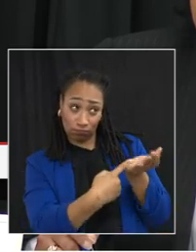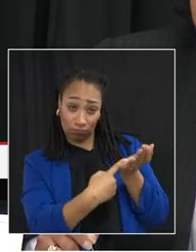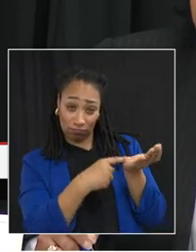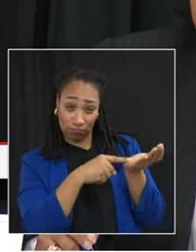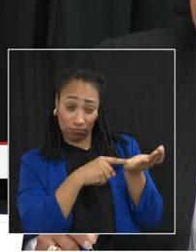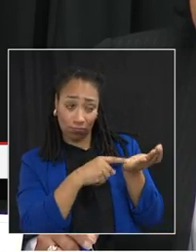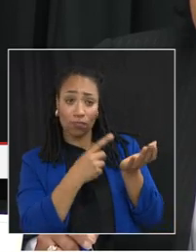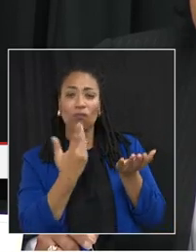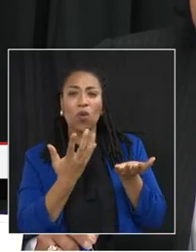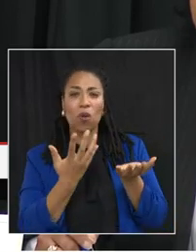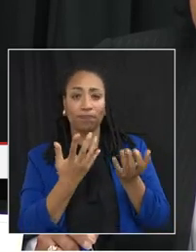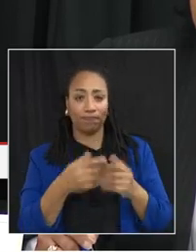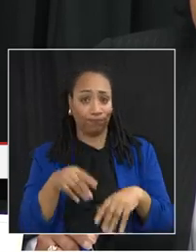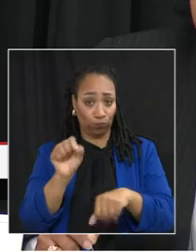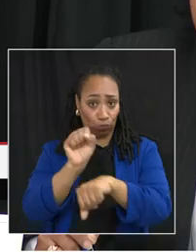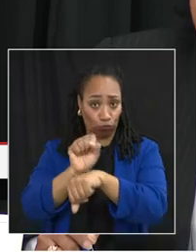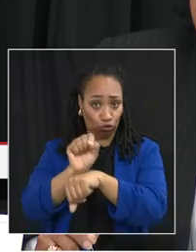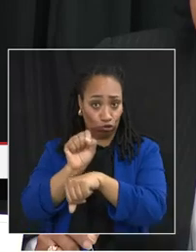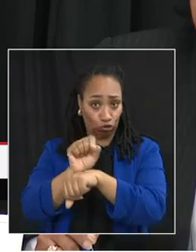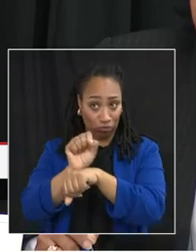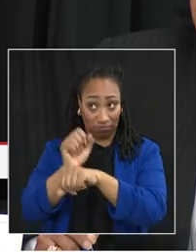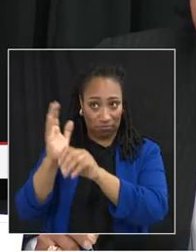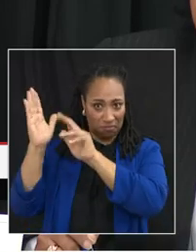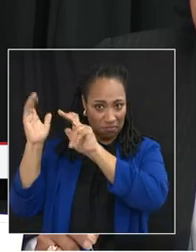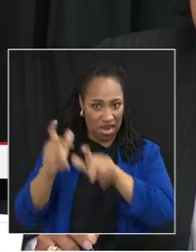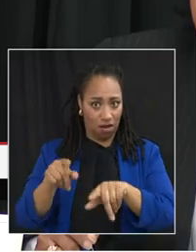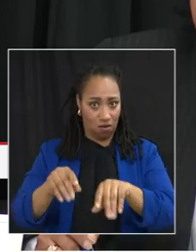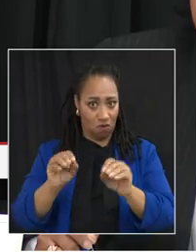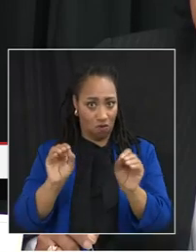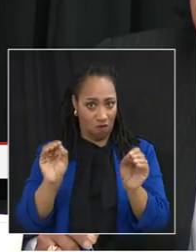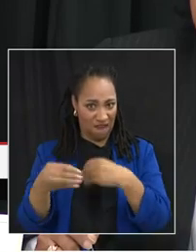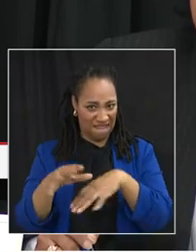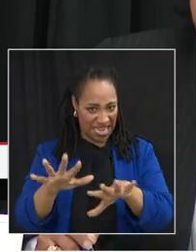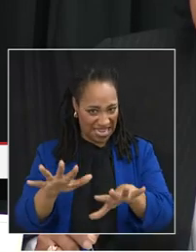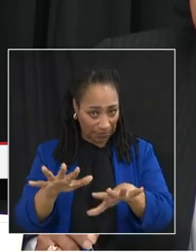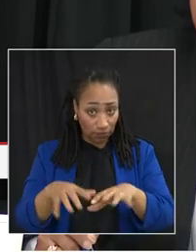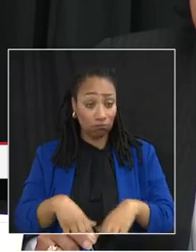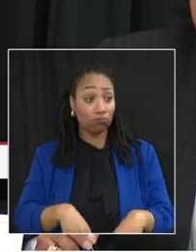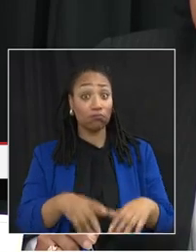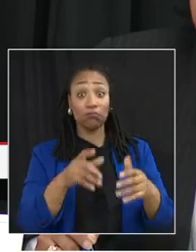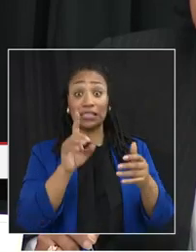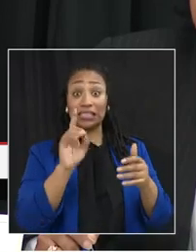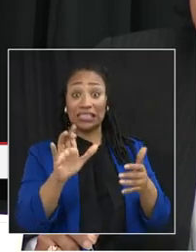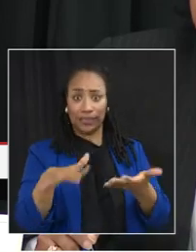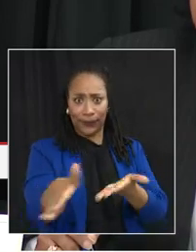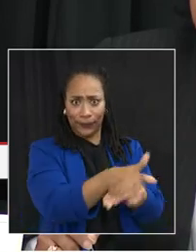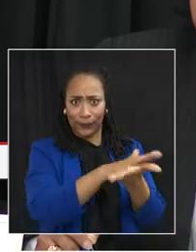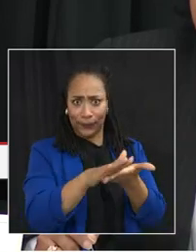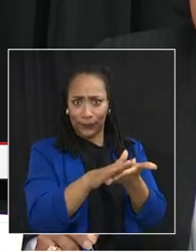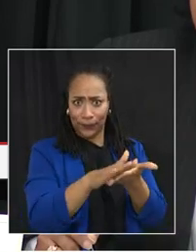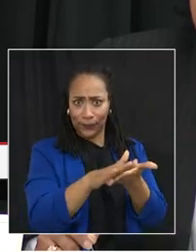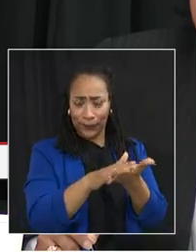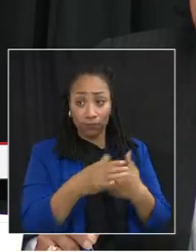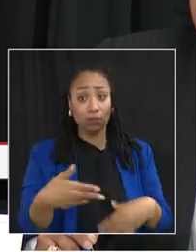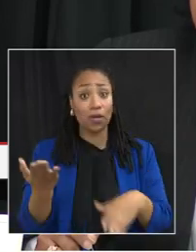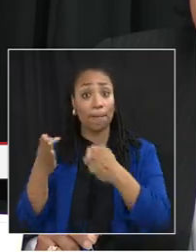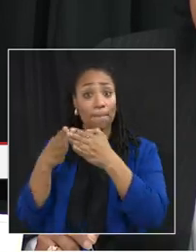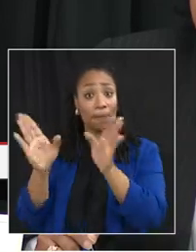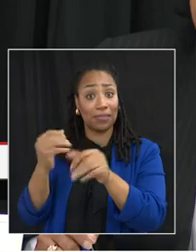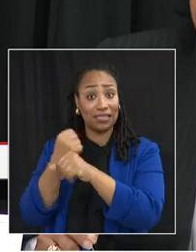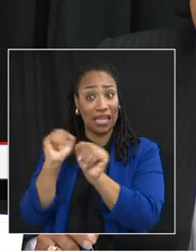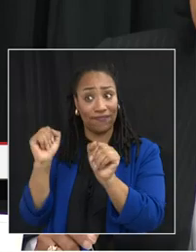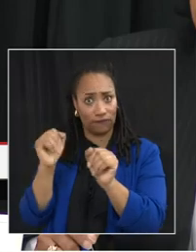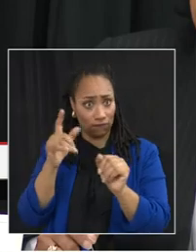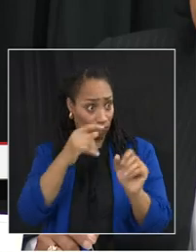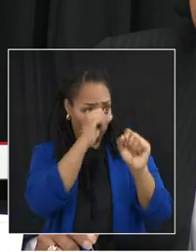city. Okay? So those are our issues. But it's also my approach to go